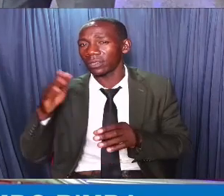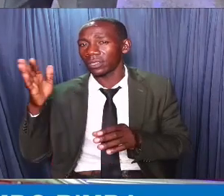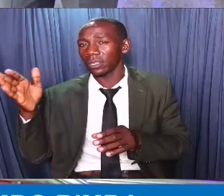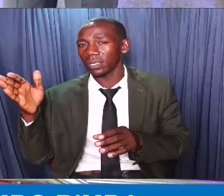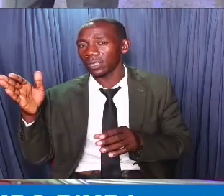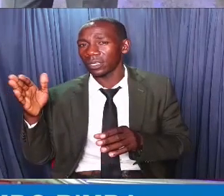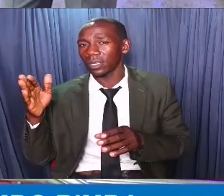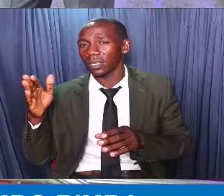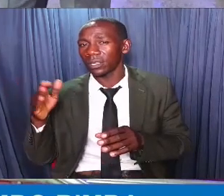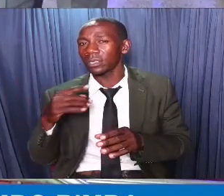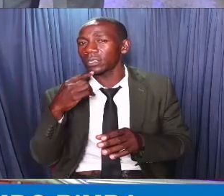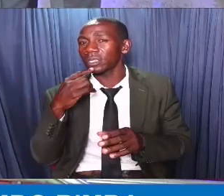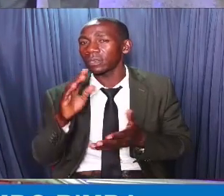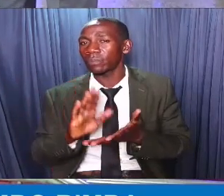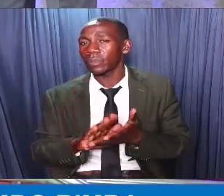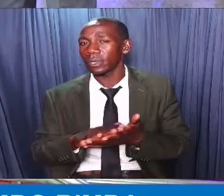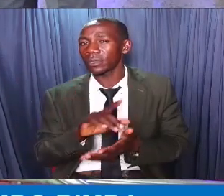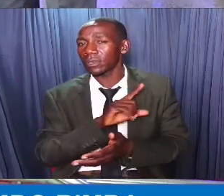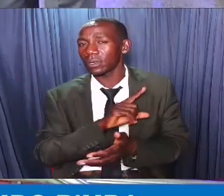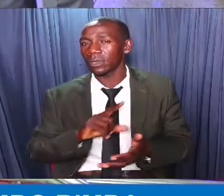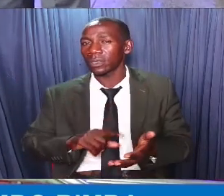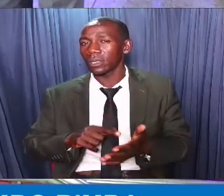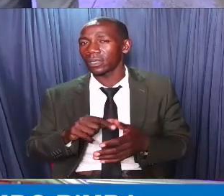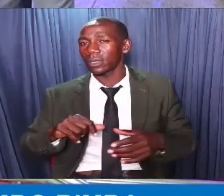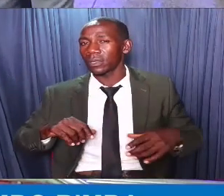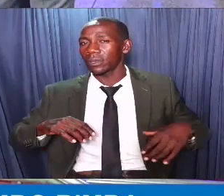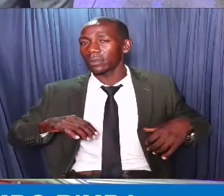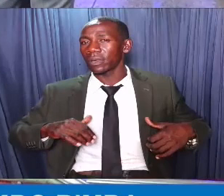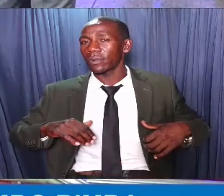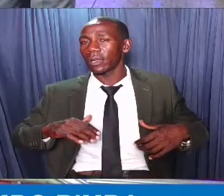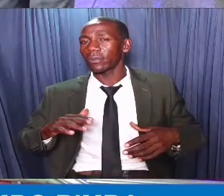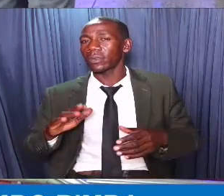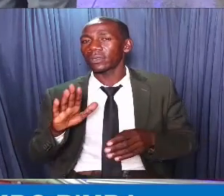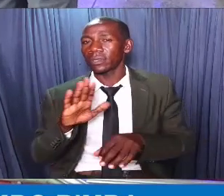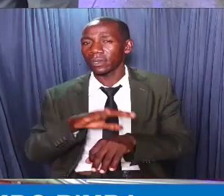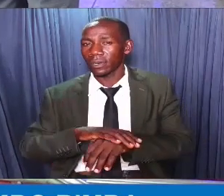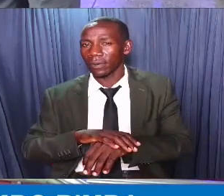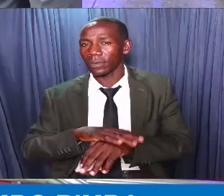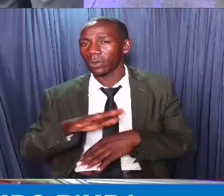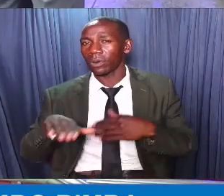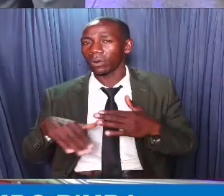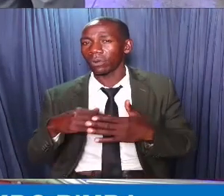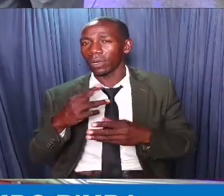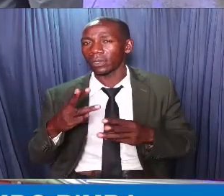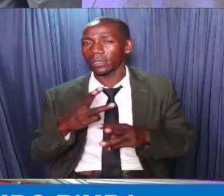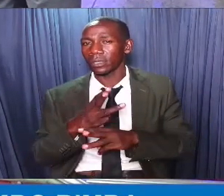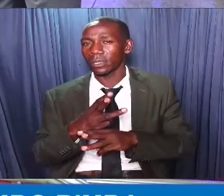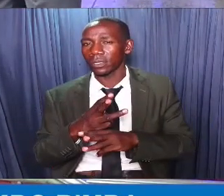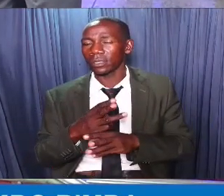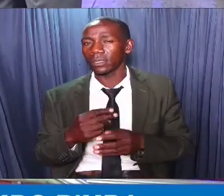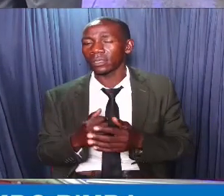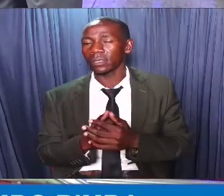those out of church, not those who say dambi hii imenasa ulimwengu wote. This sin has closed everybody.